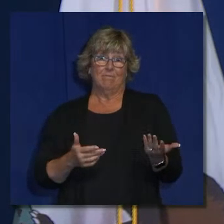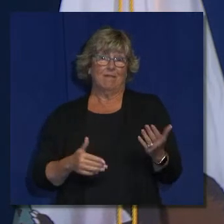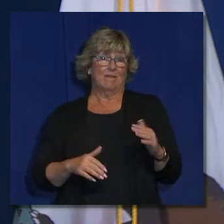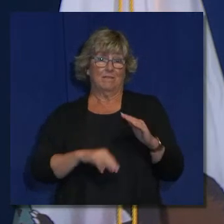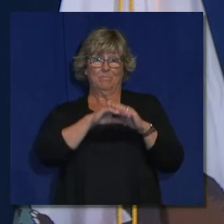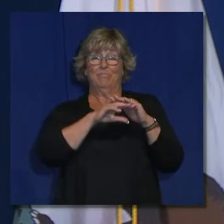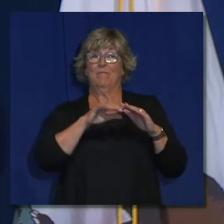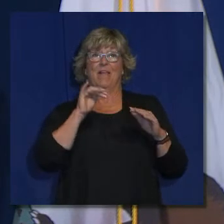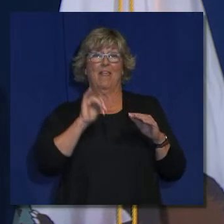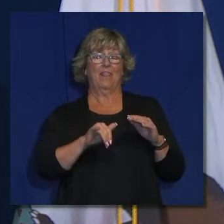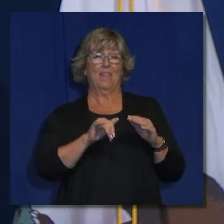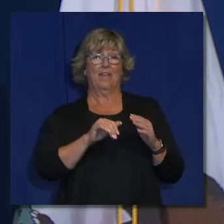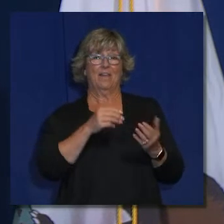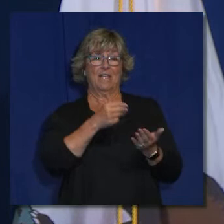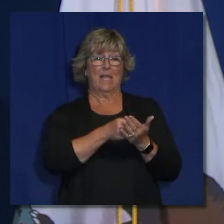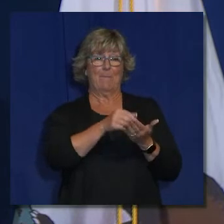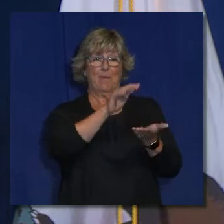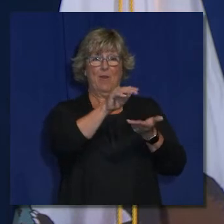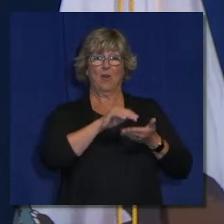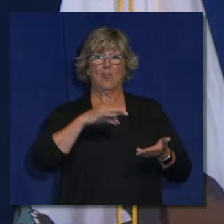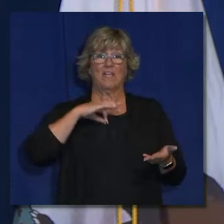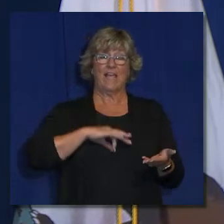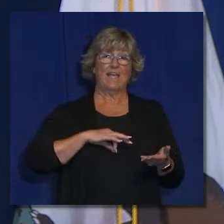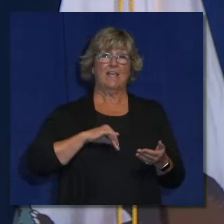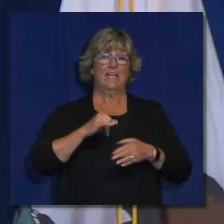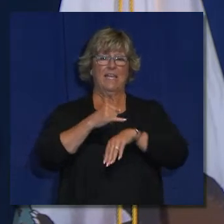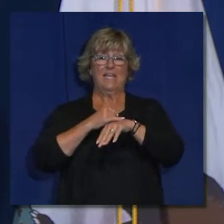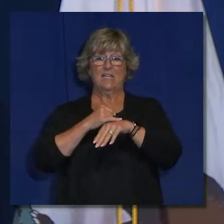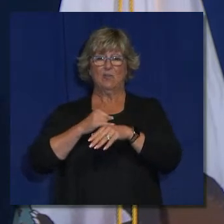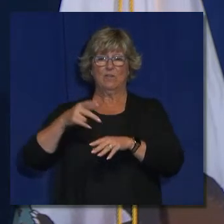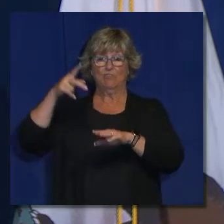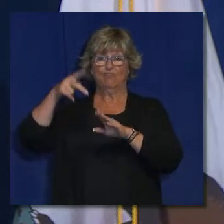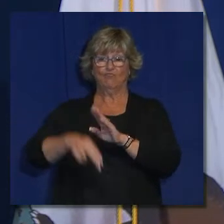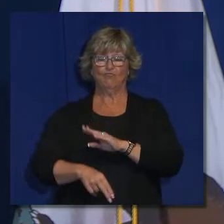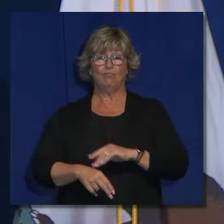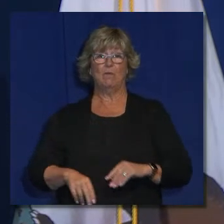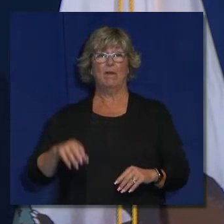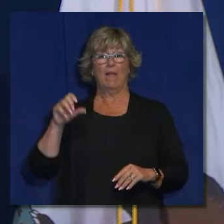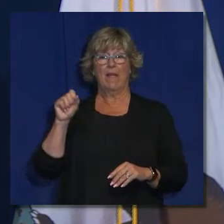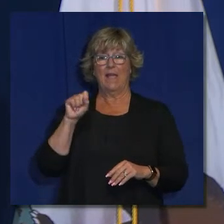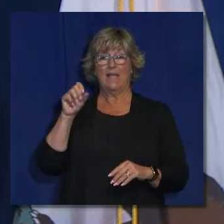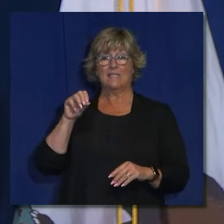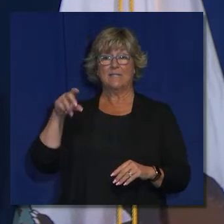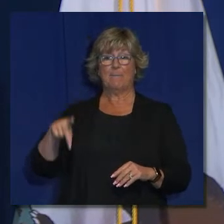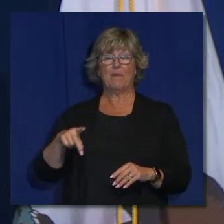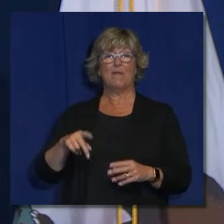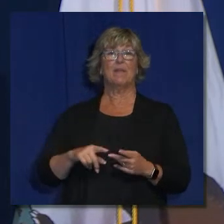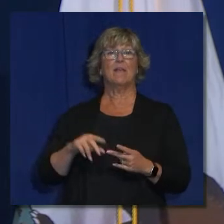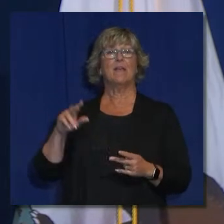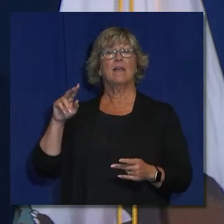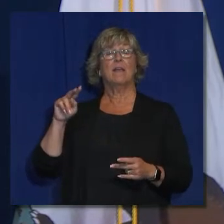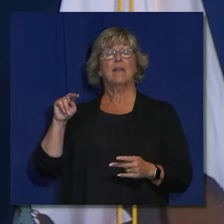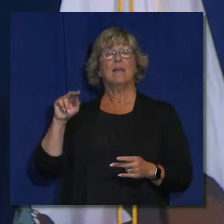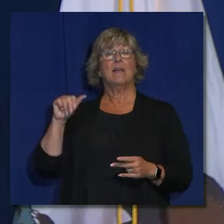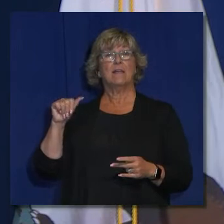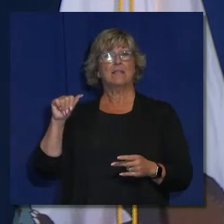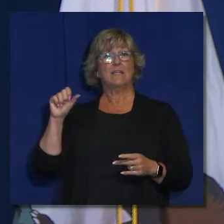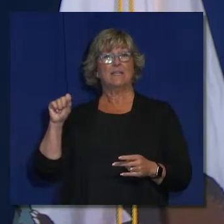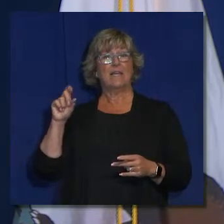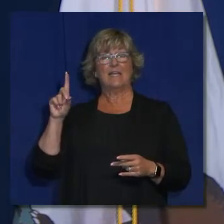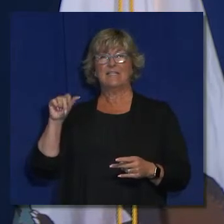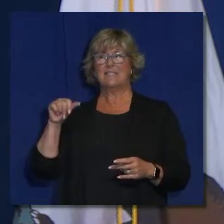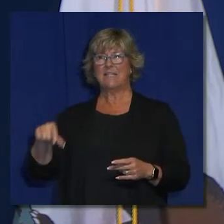gains, interest rate being cut, hiked, S&P, NASDAQ, probably more drive